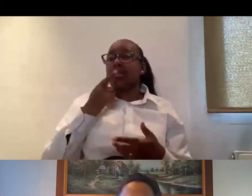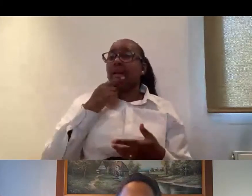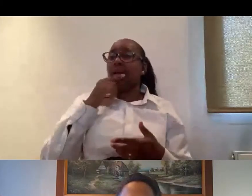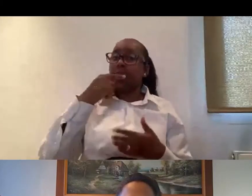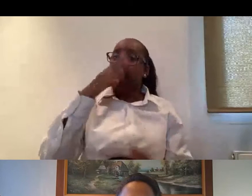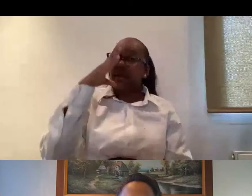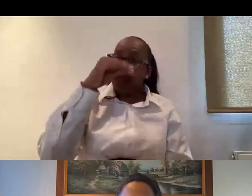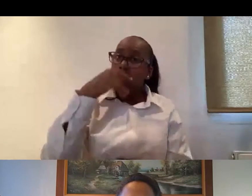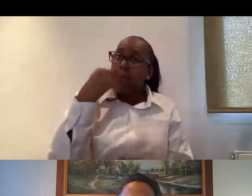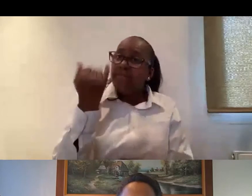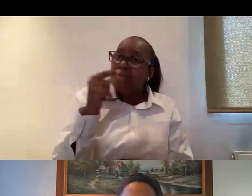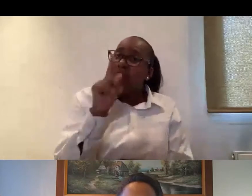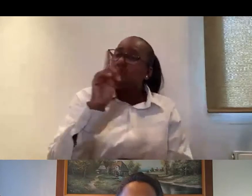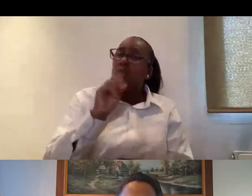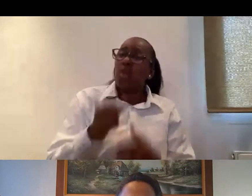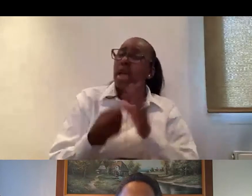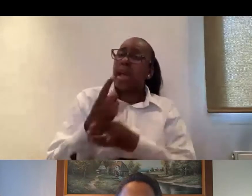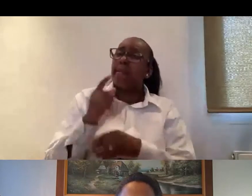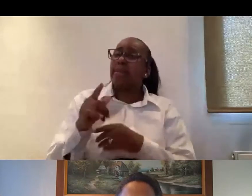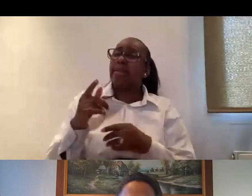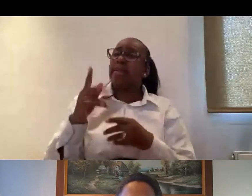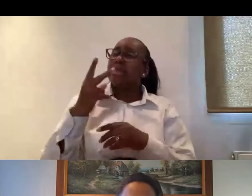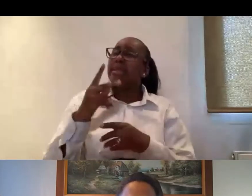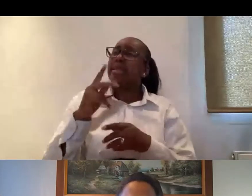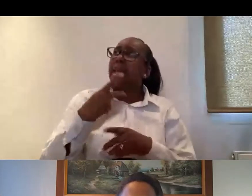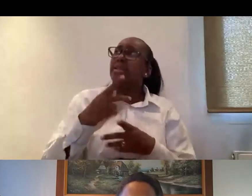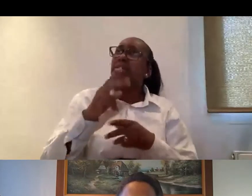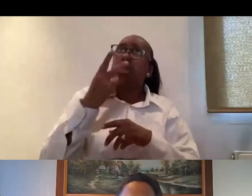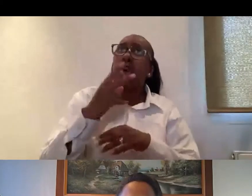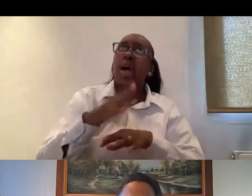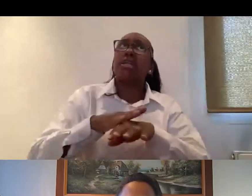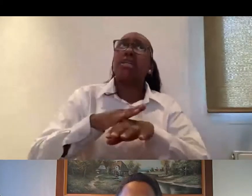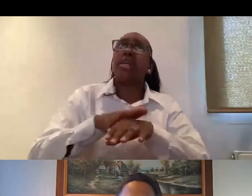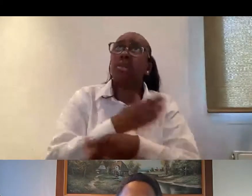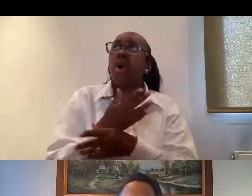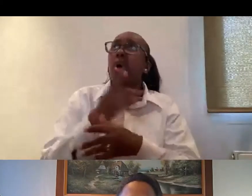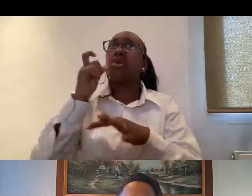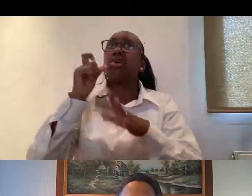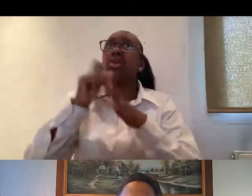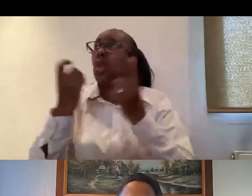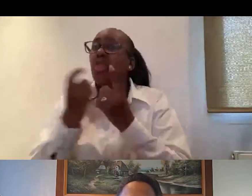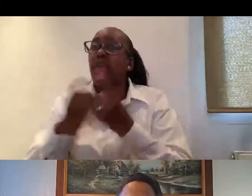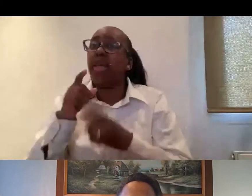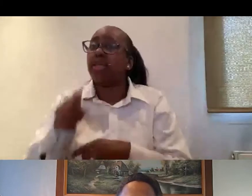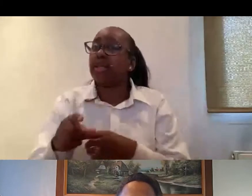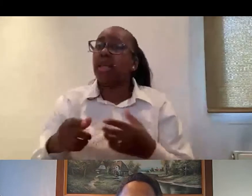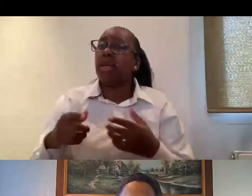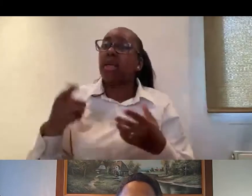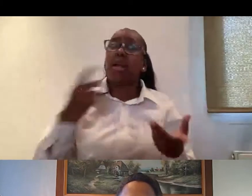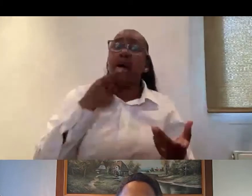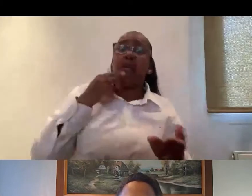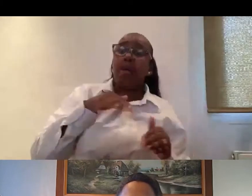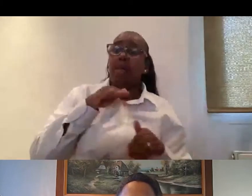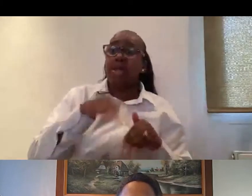you before, what seems to happen is it takes me twice as long to do everything because I forget things. So my step count is probably